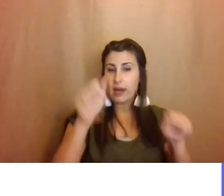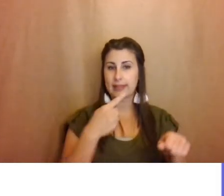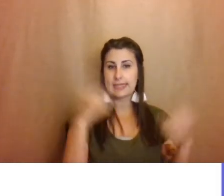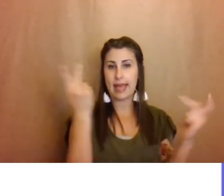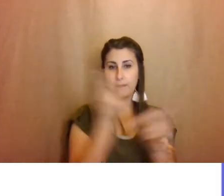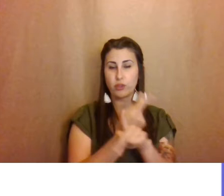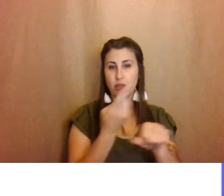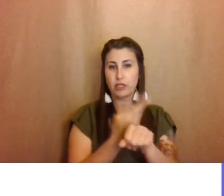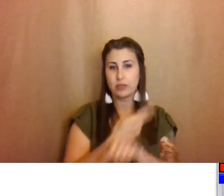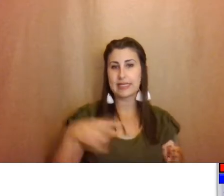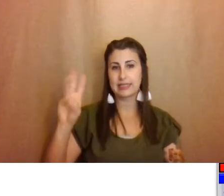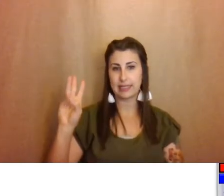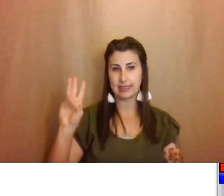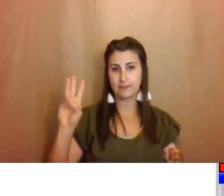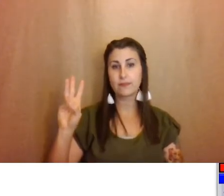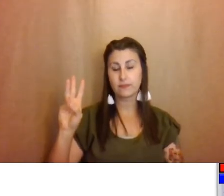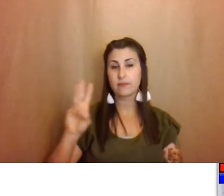All right, next slide.